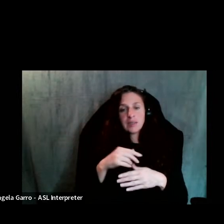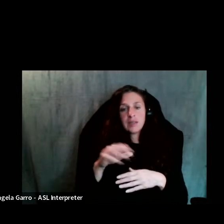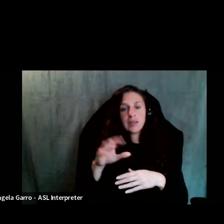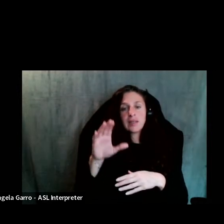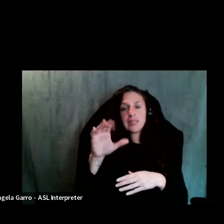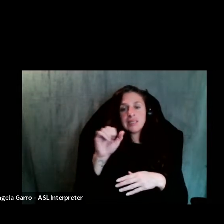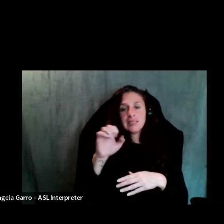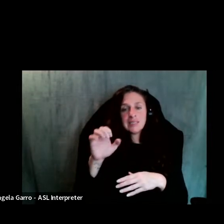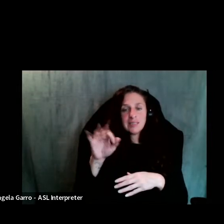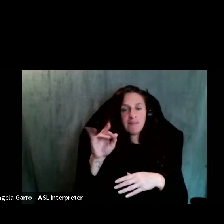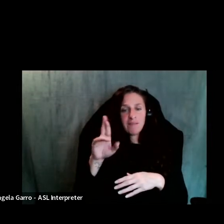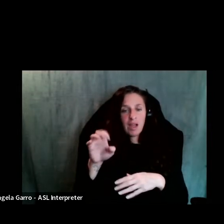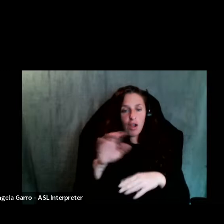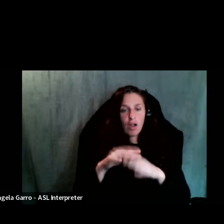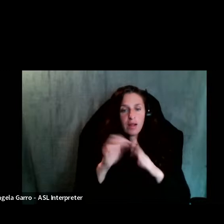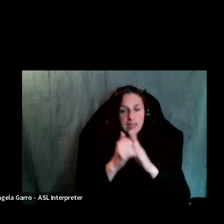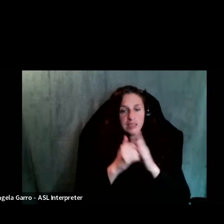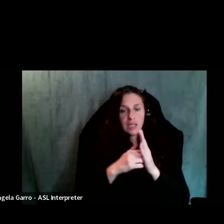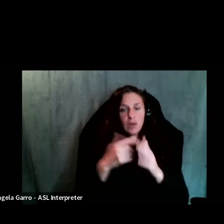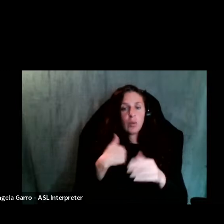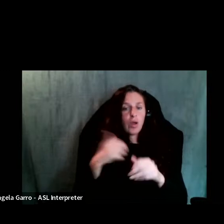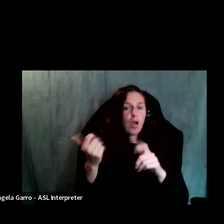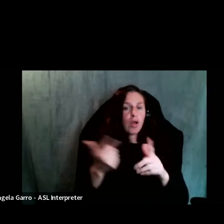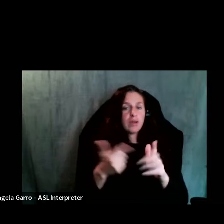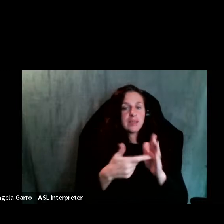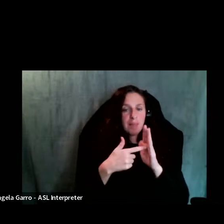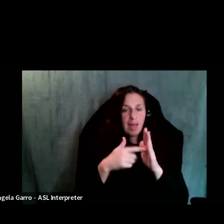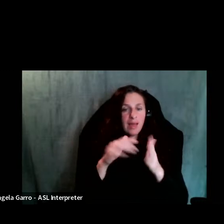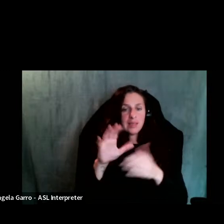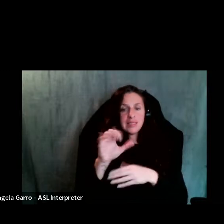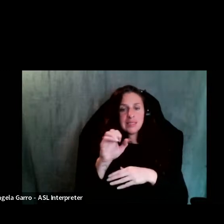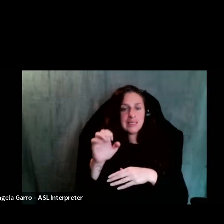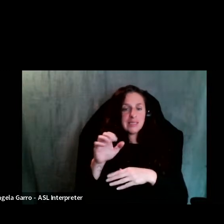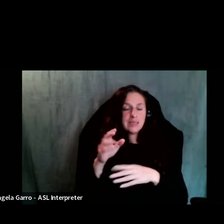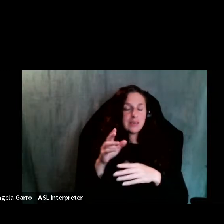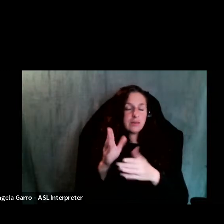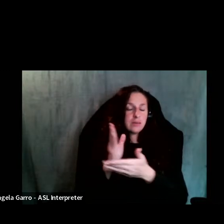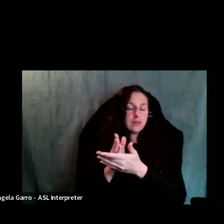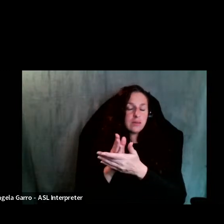and we all demand ceasefire. Thank you. Thank you.